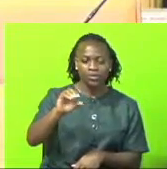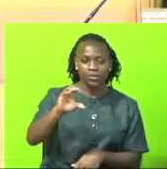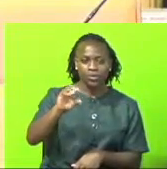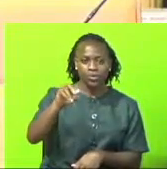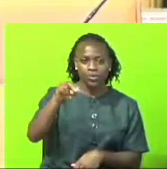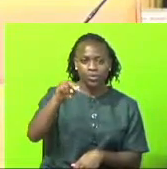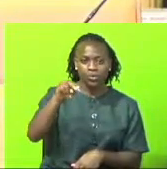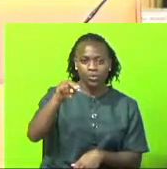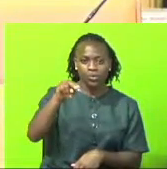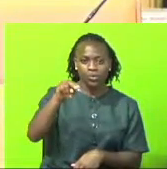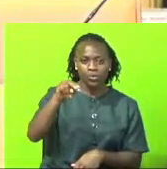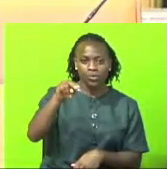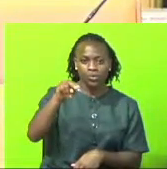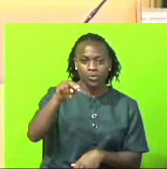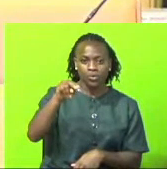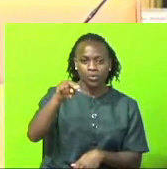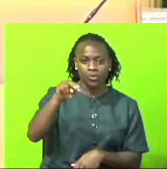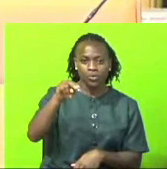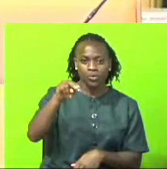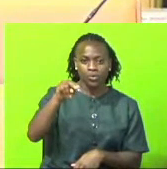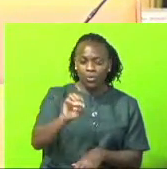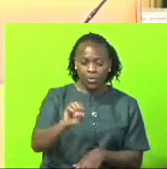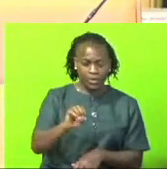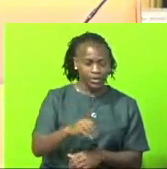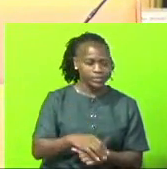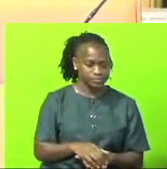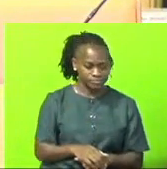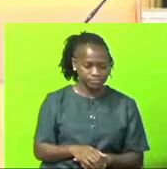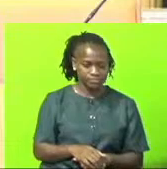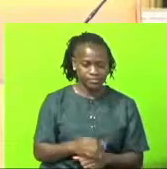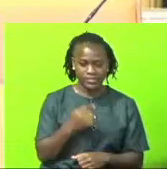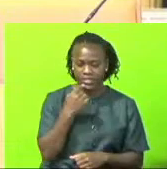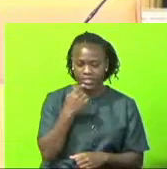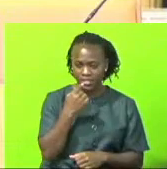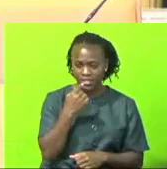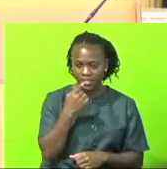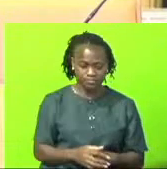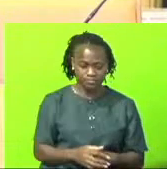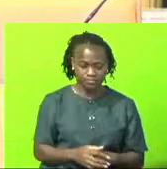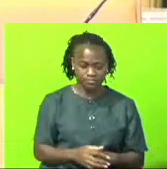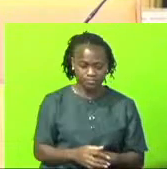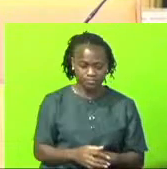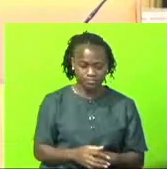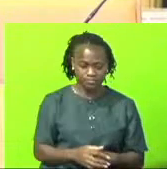7th, 2020. Mr. Speaker, I hear this to say, honorable